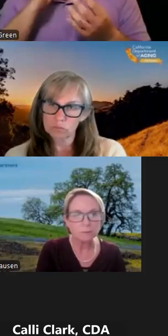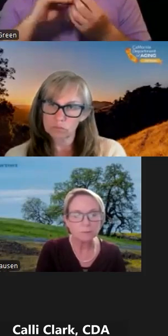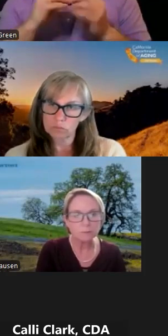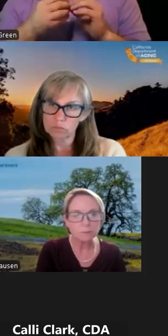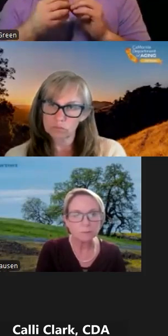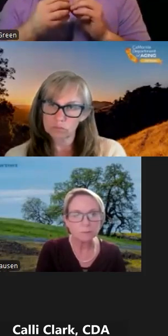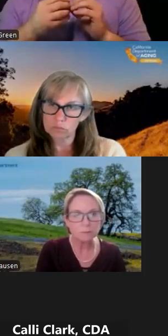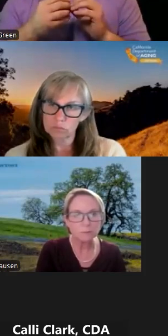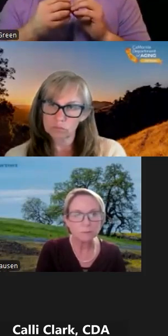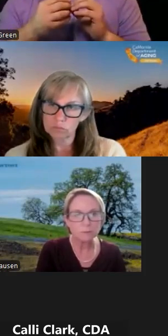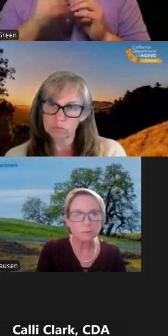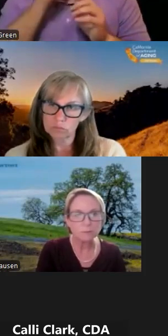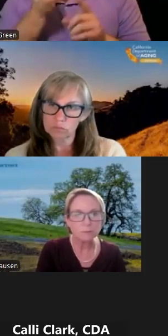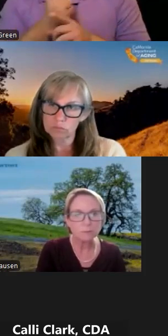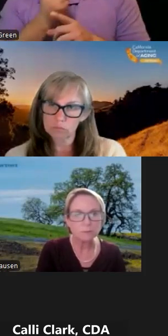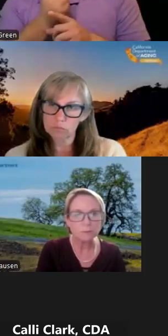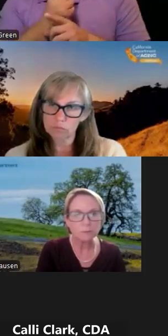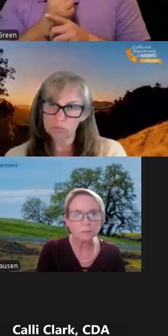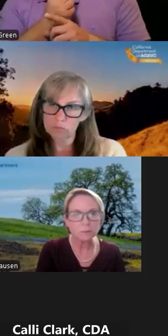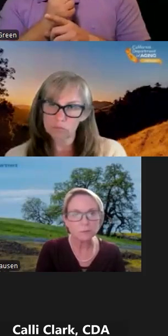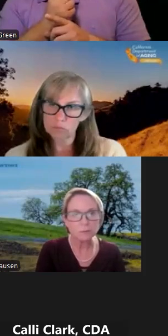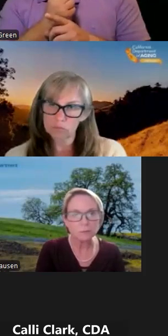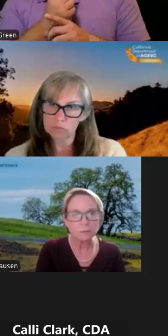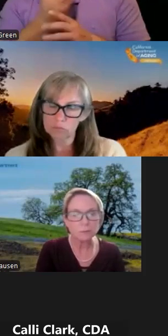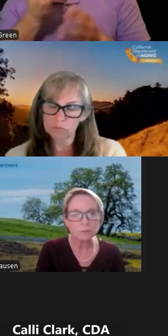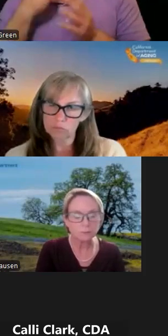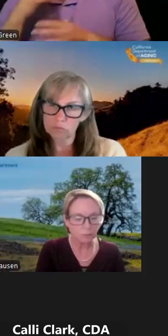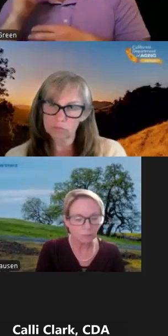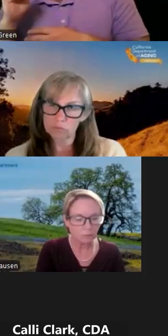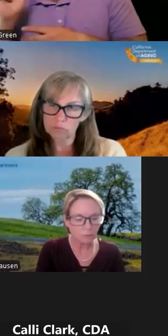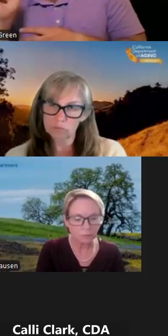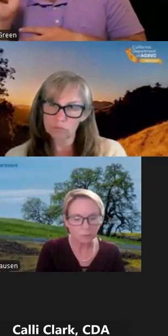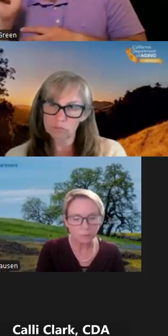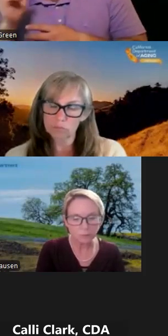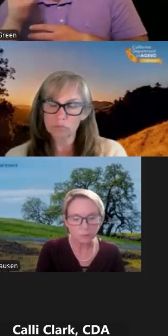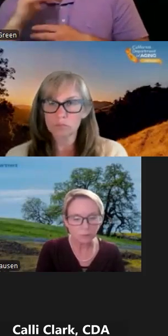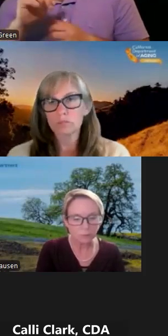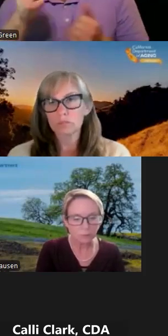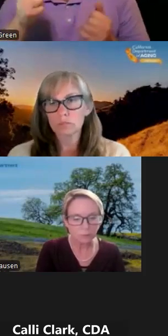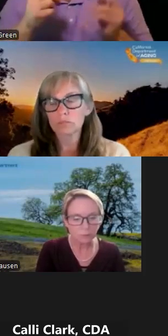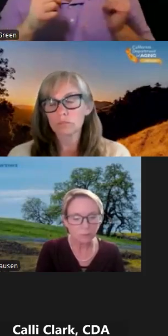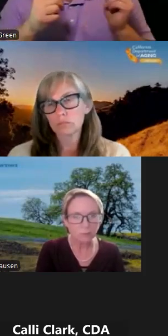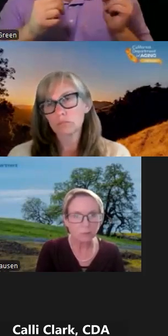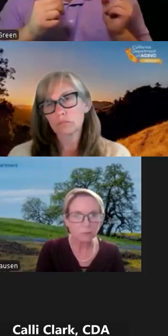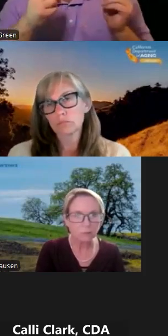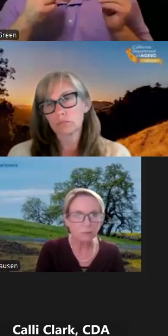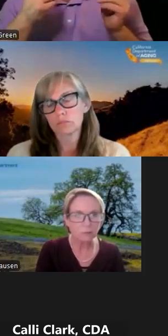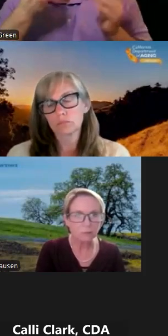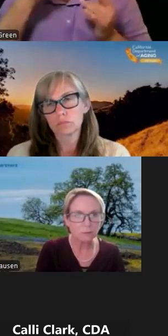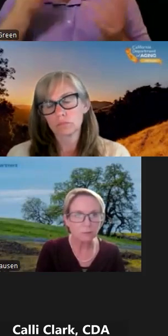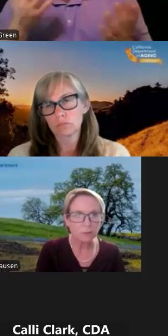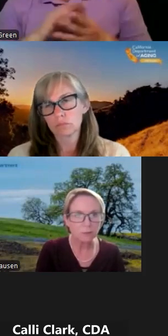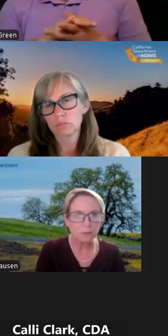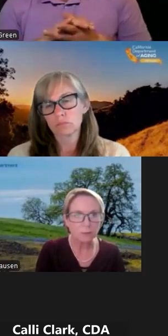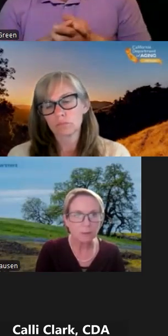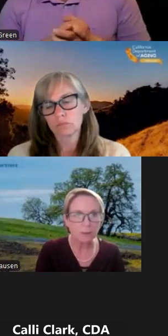to be accurate, like they might be for MS or the other neurodegenerative diseases that also report